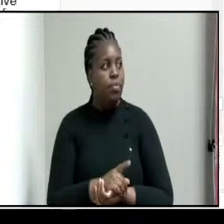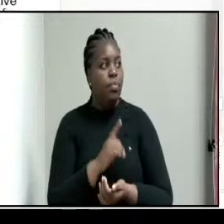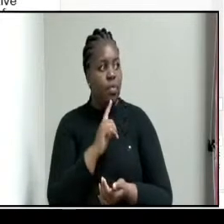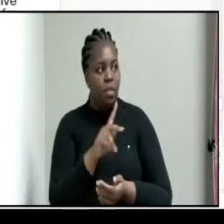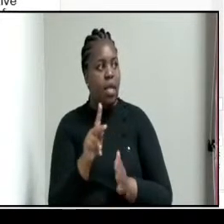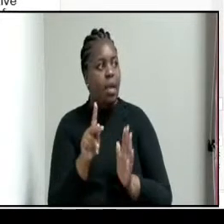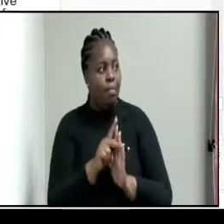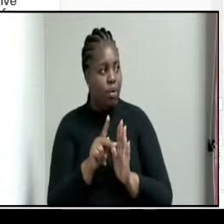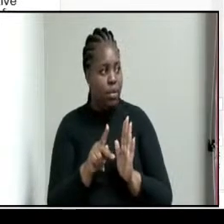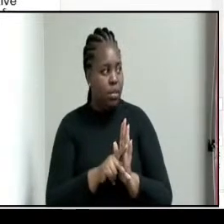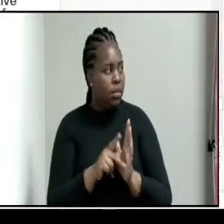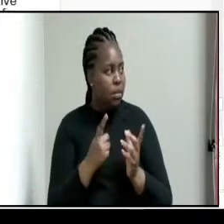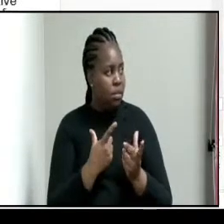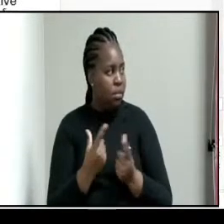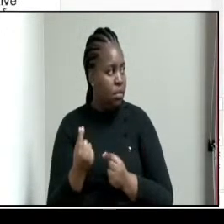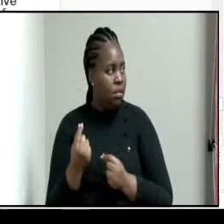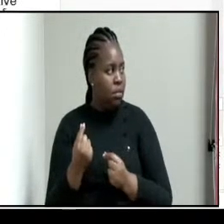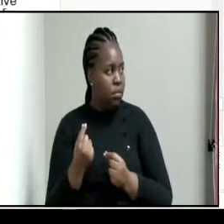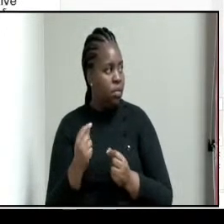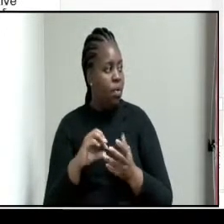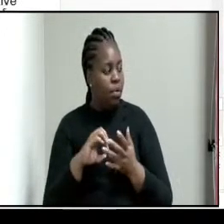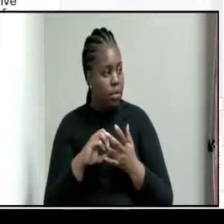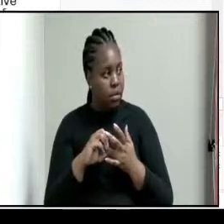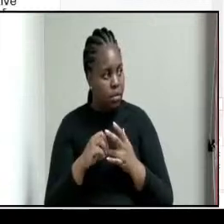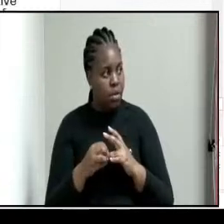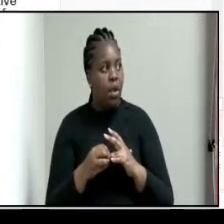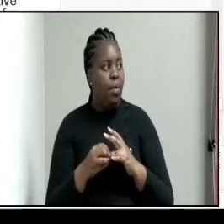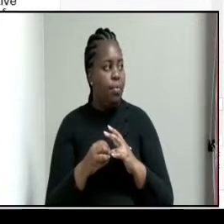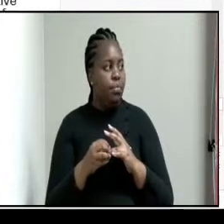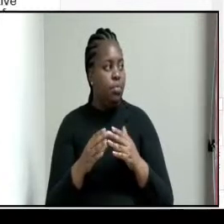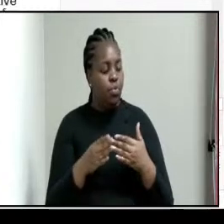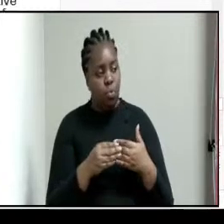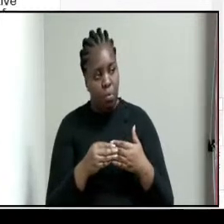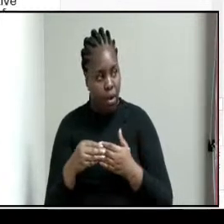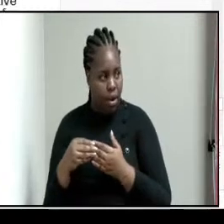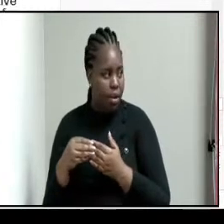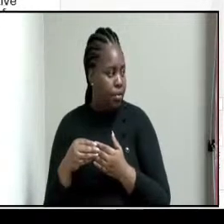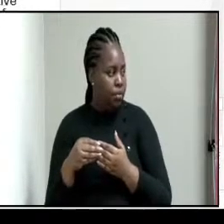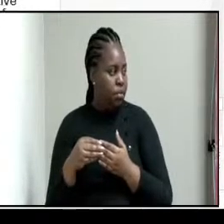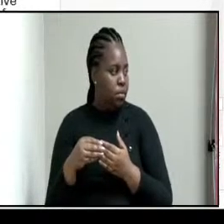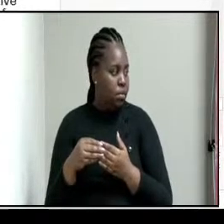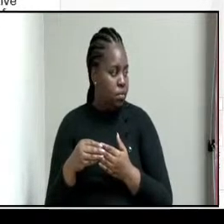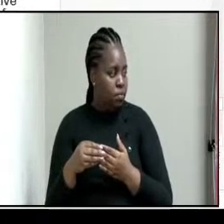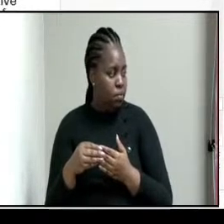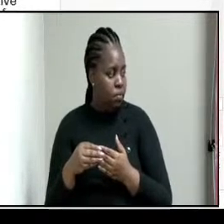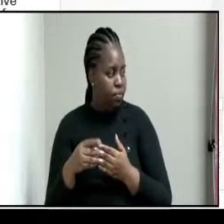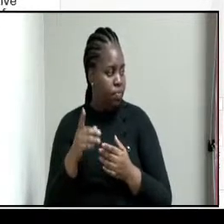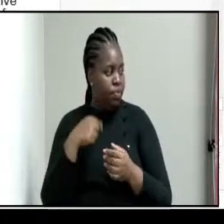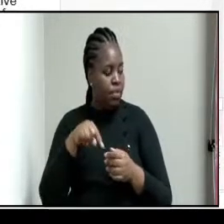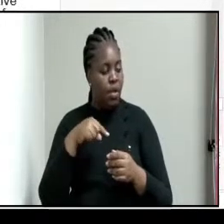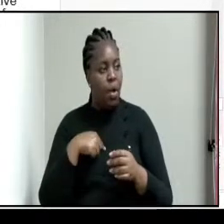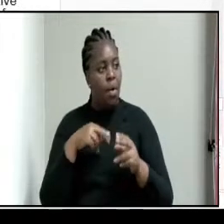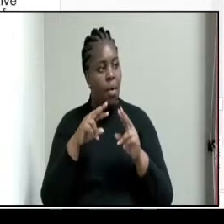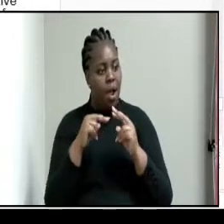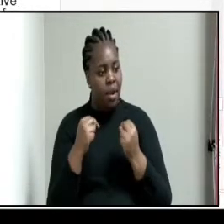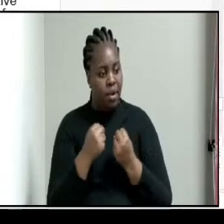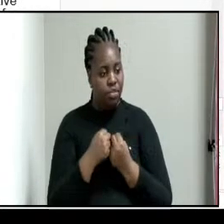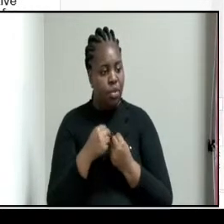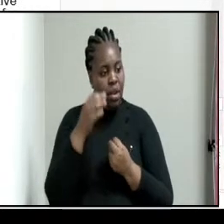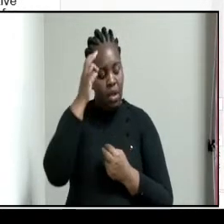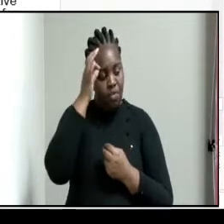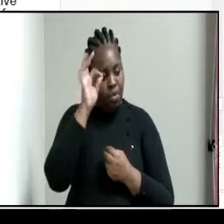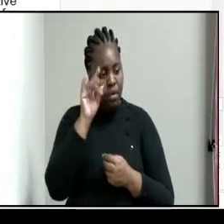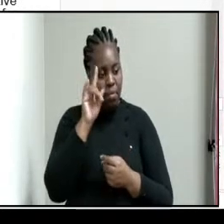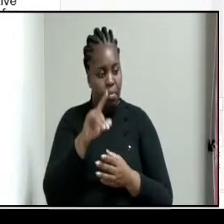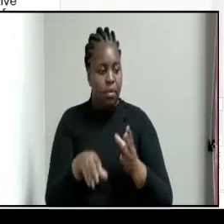does, because its main objective is to try and be a guide or a yardstick through which the national, provincial, and local government,